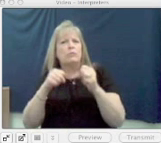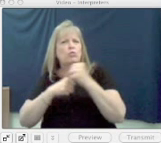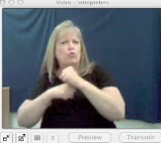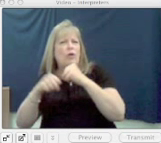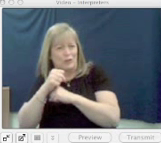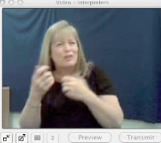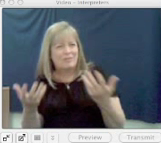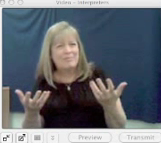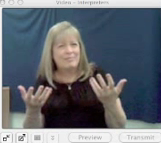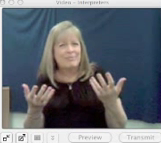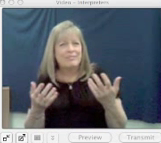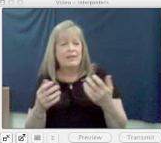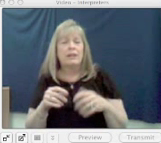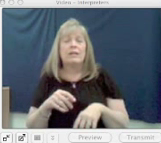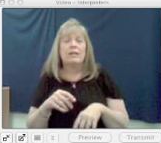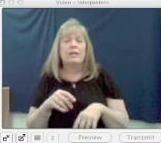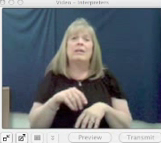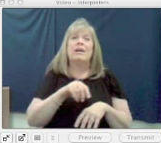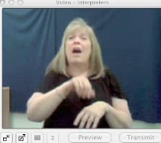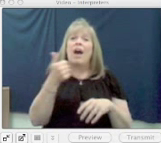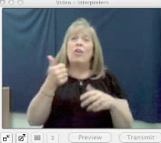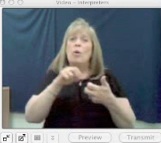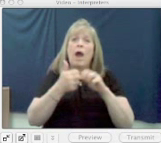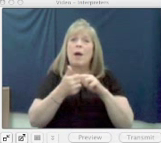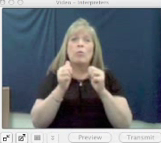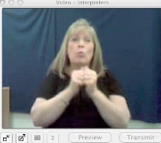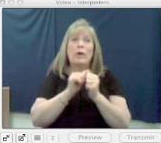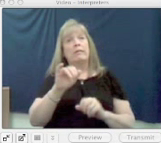The other problem with it depends is that it's confusing to